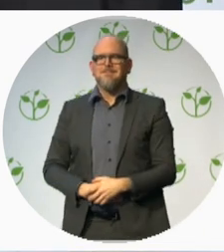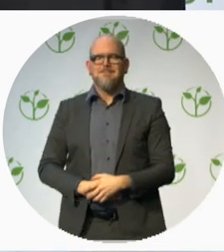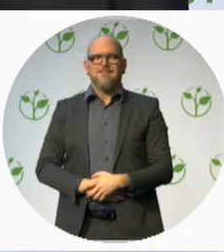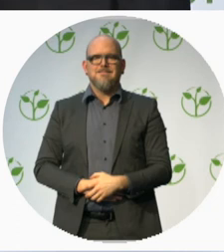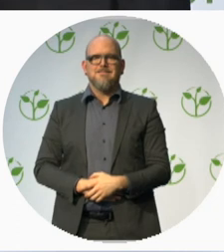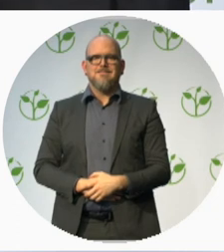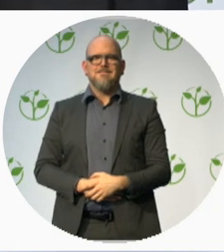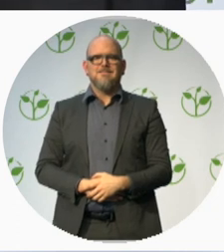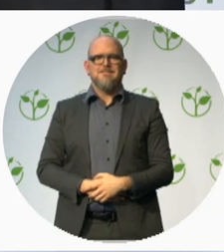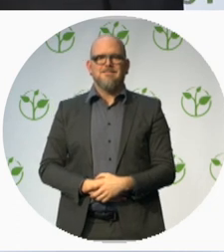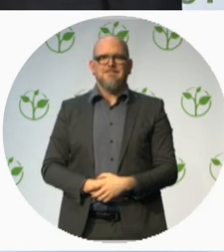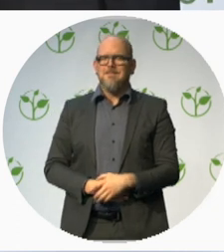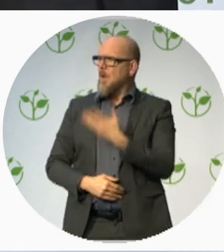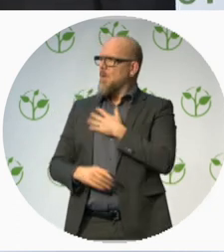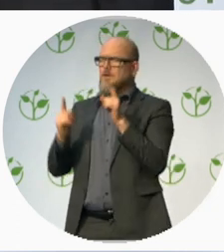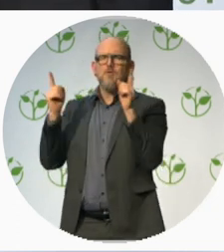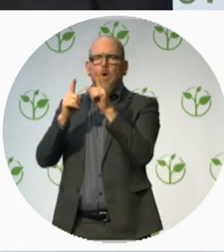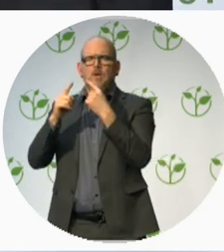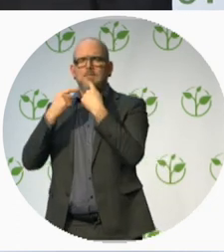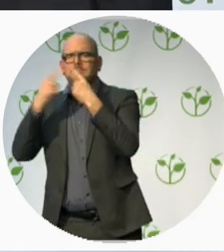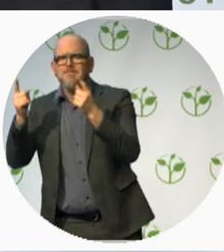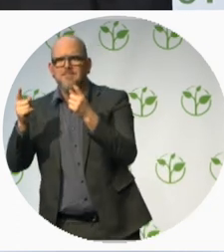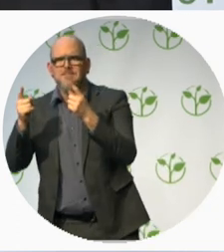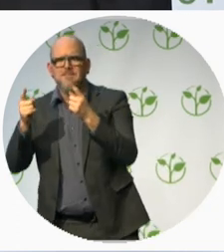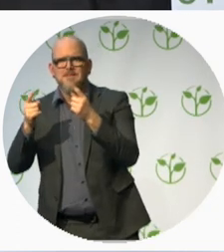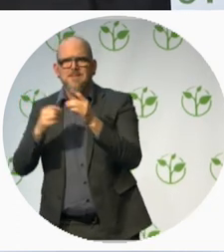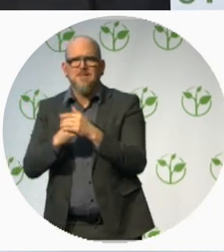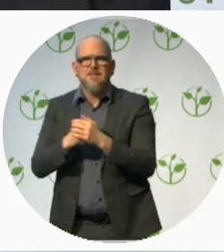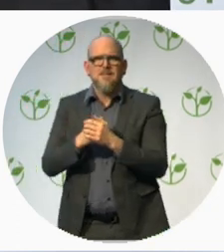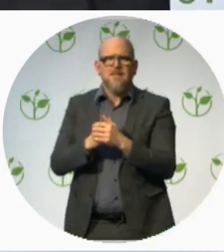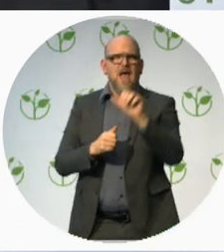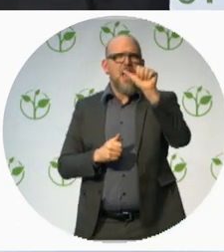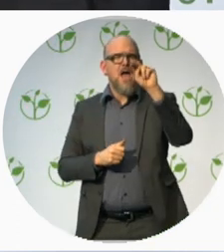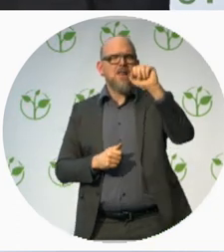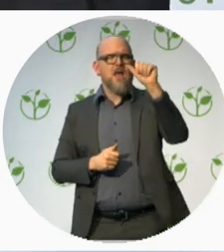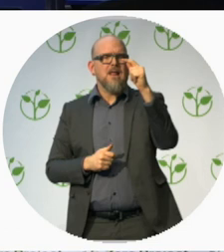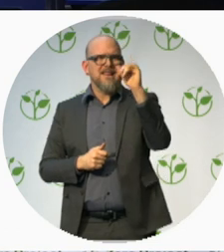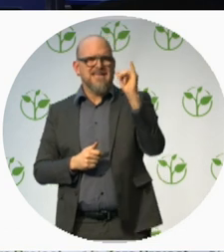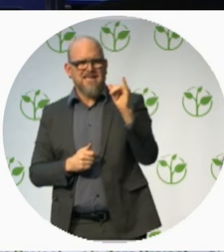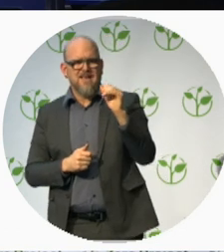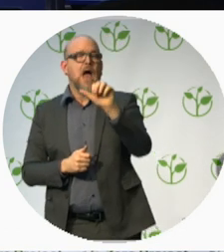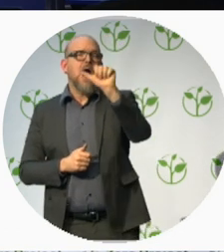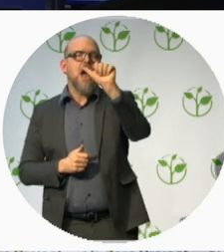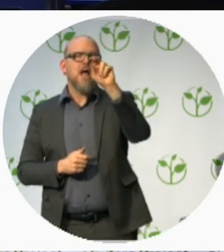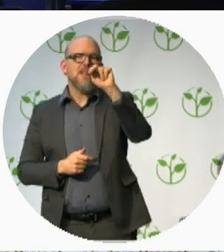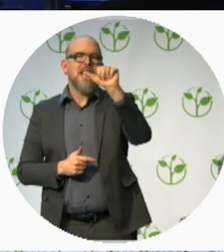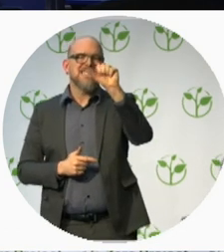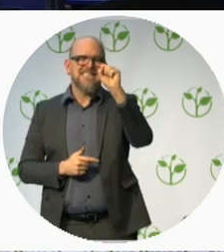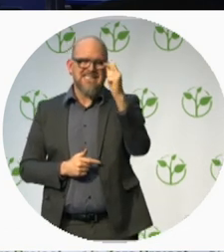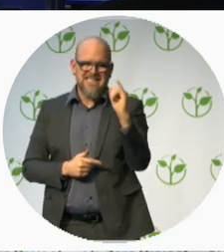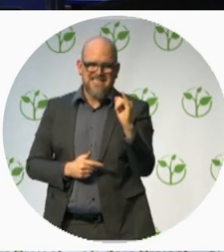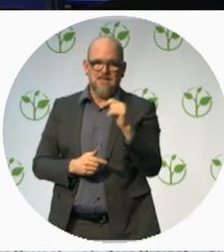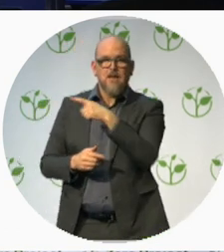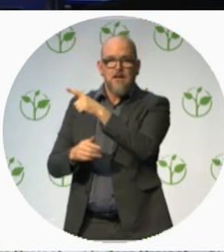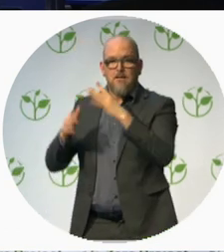Santi, we are so great that you made your trip to Vienna to come on behalf of your late husband, Sena, who passed away in summer and who developed